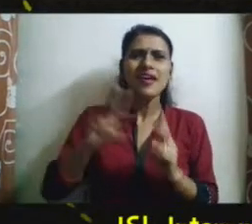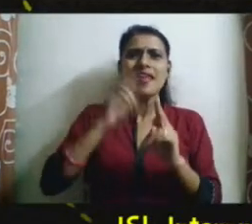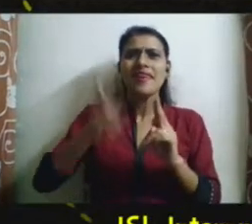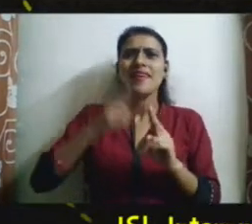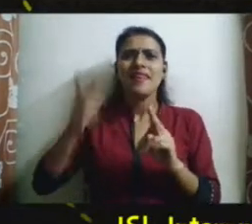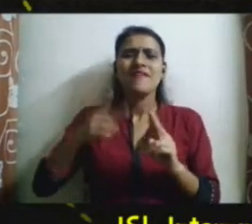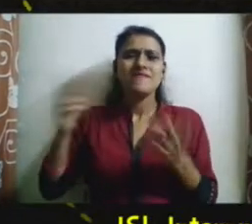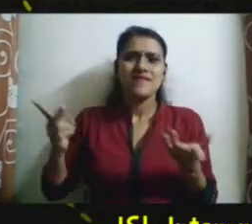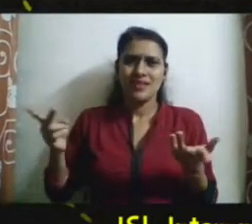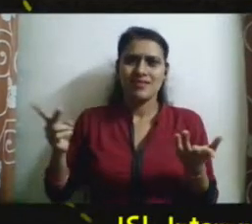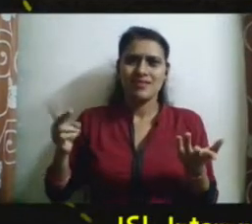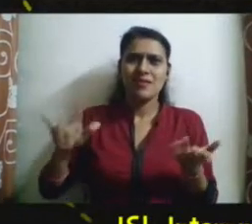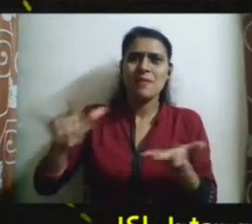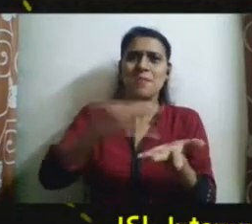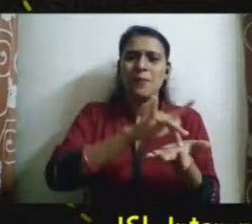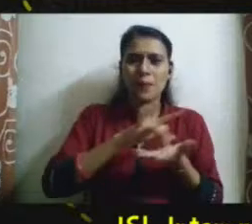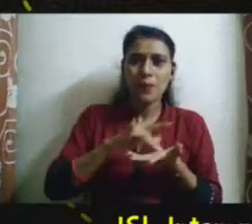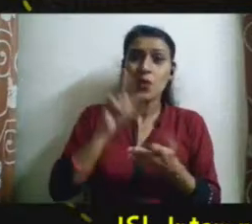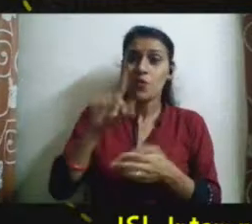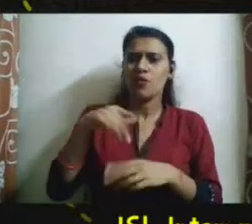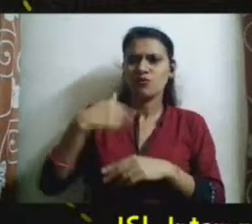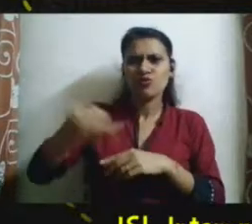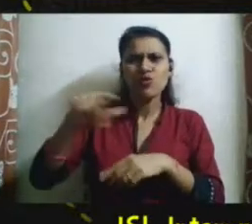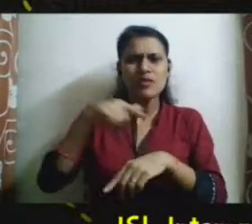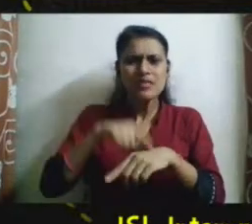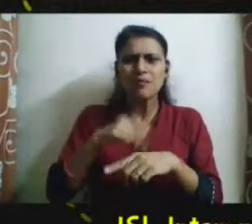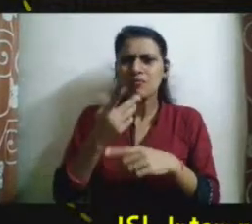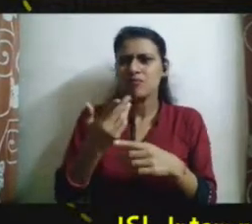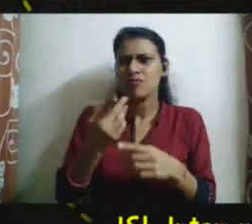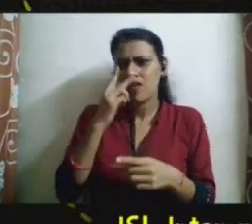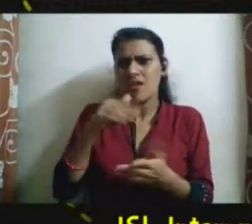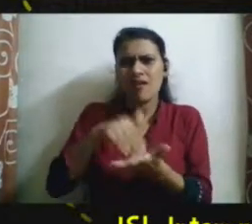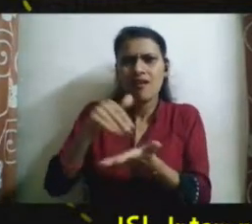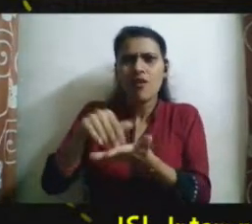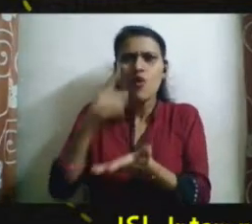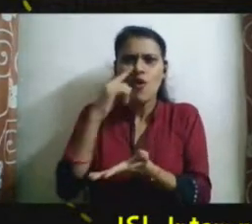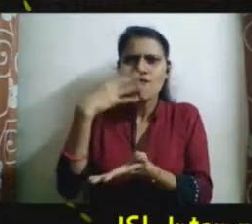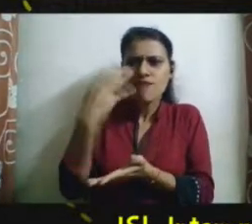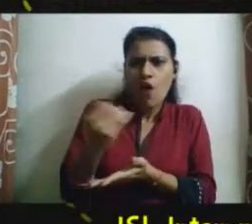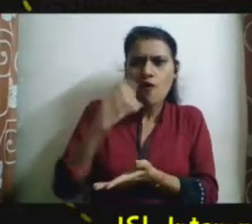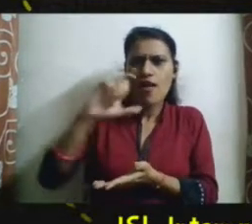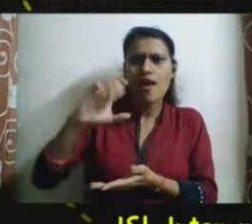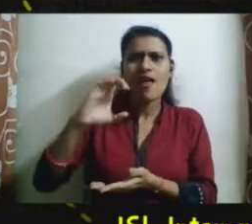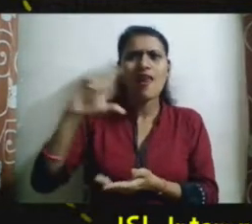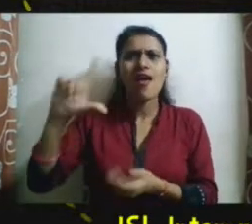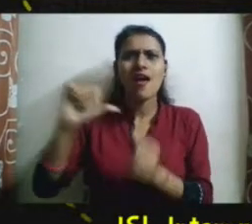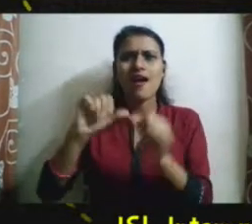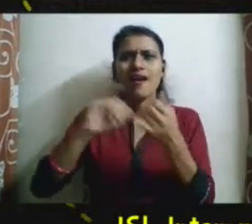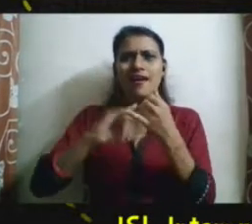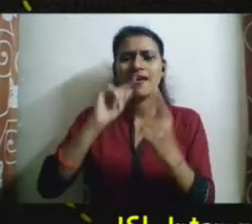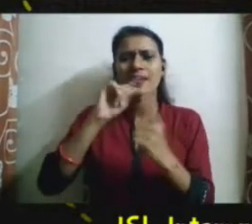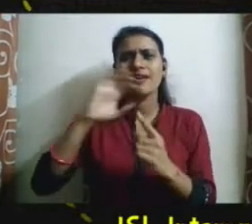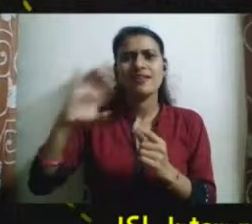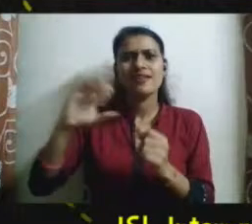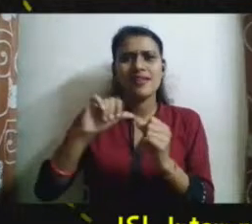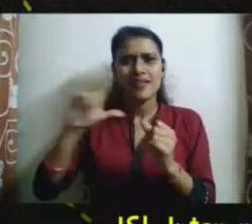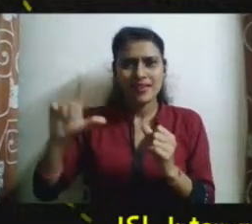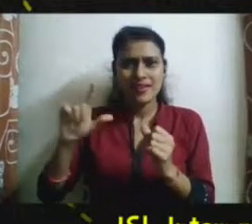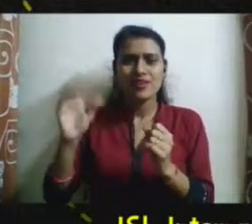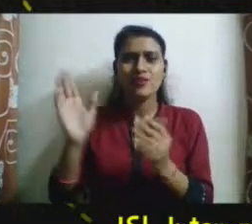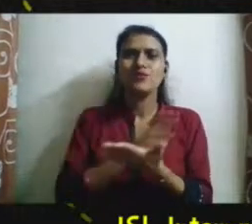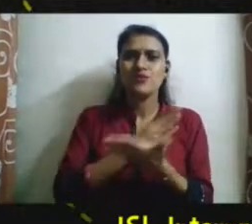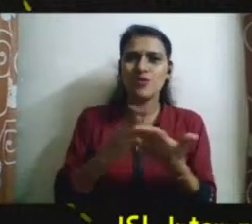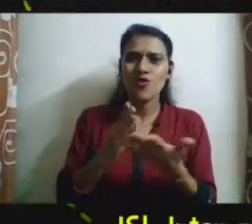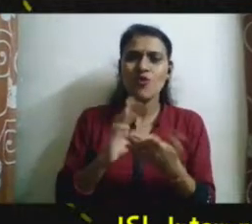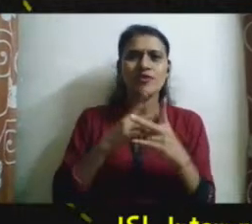platforms, very often you will find a piece of classical music where there is an asterisk